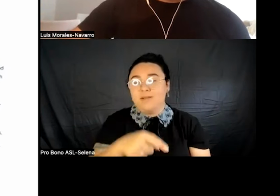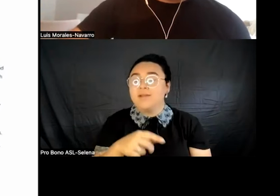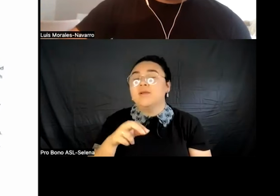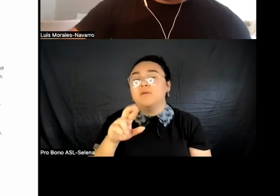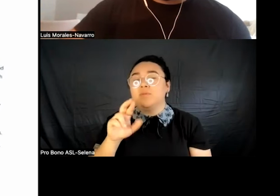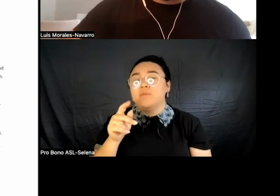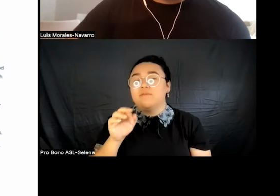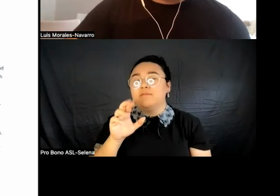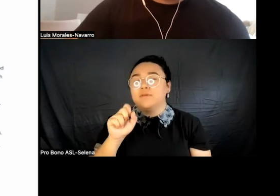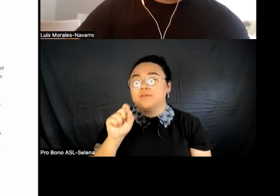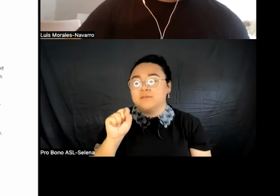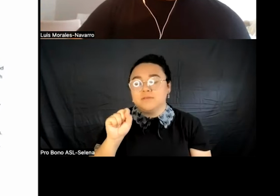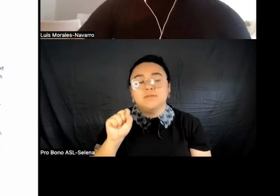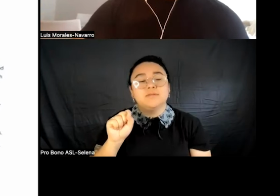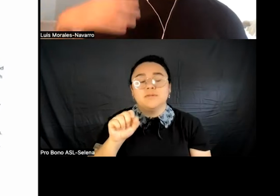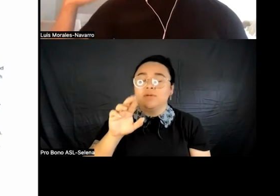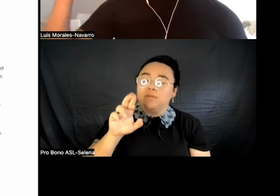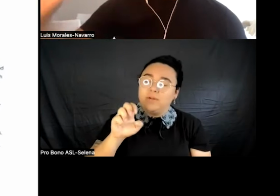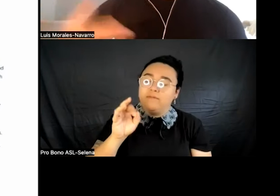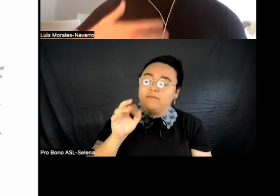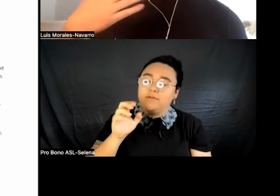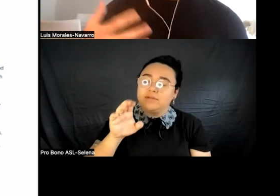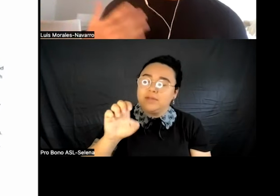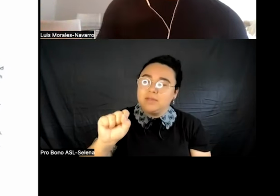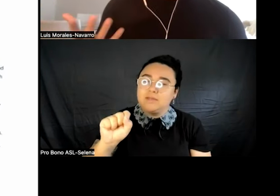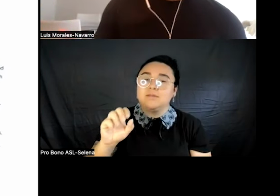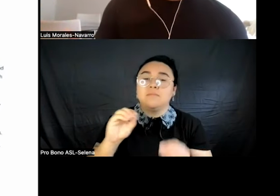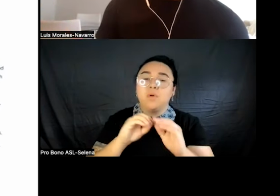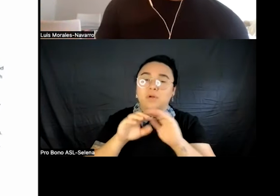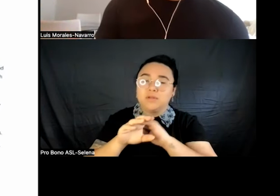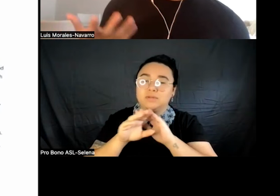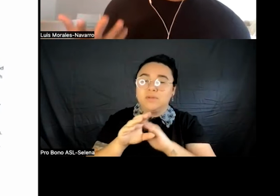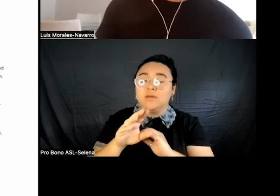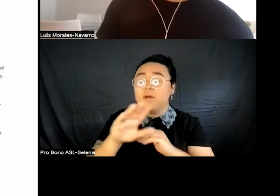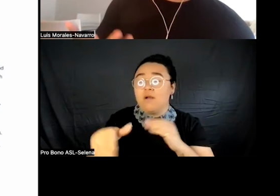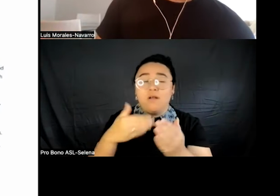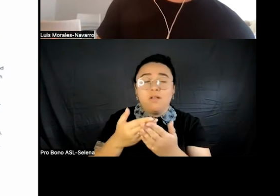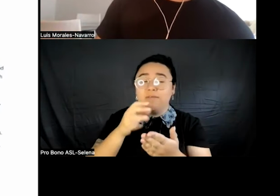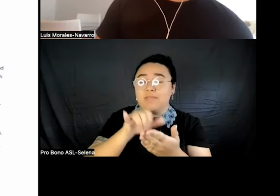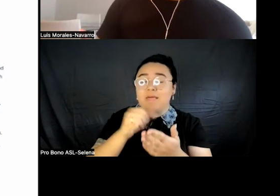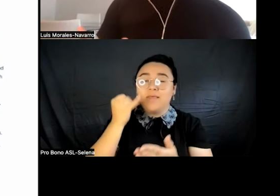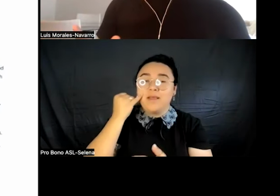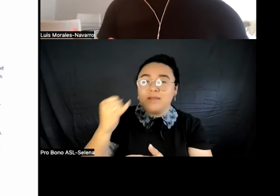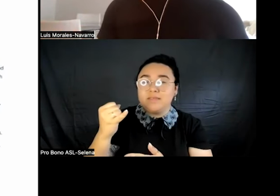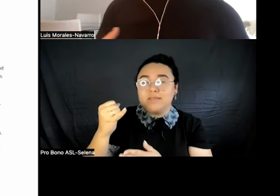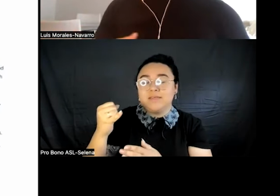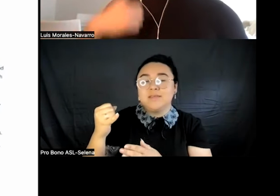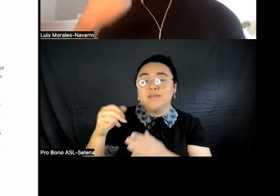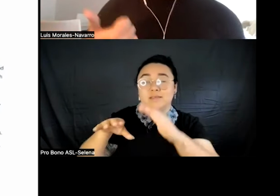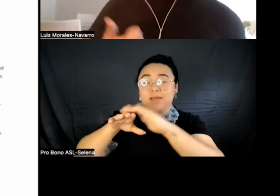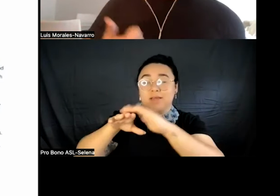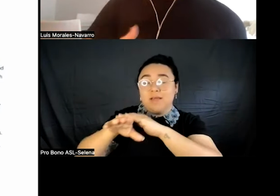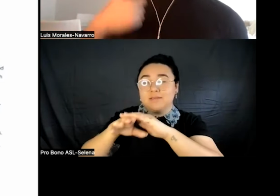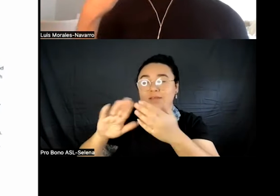functions that already exist. Again, all of this with the idea that accessibility is a community responsibility, and that